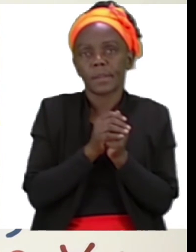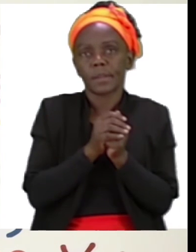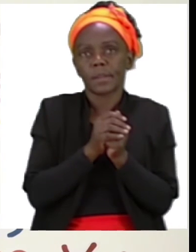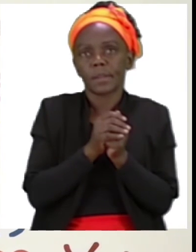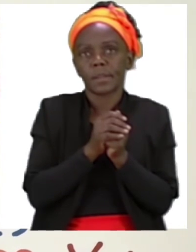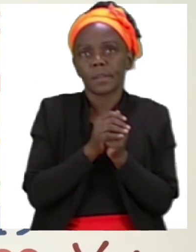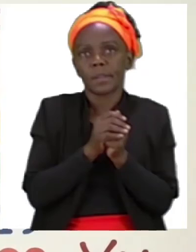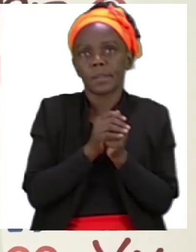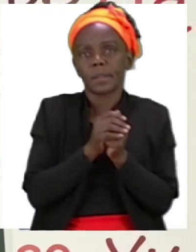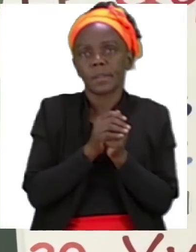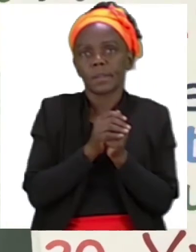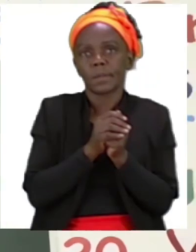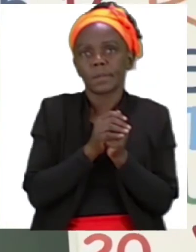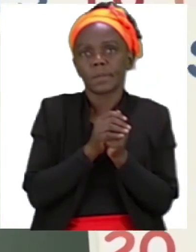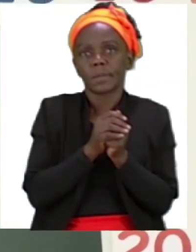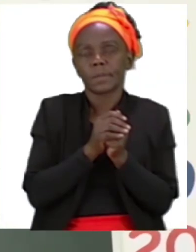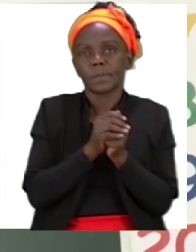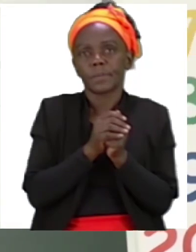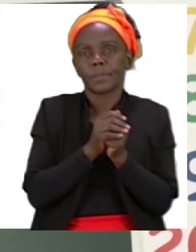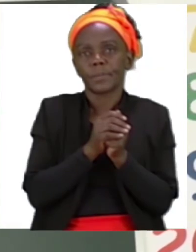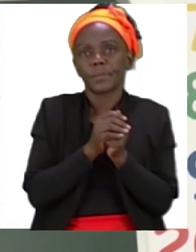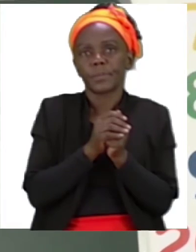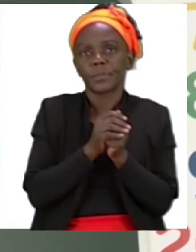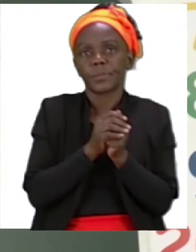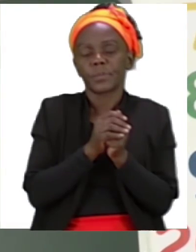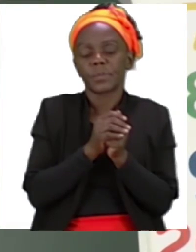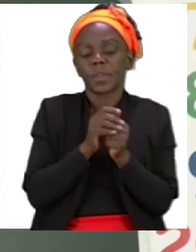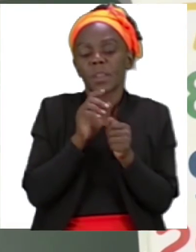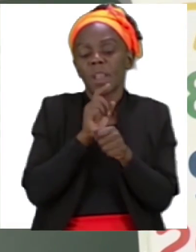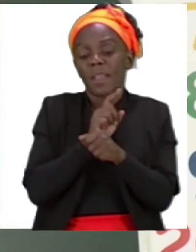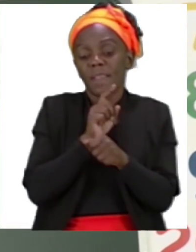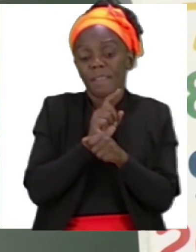Fan. So it seems like the first letter is F.